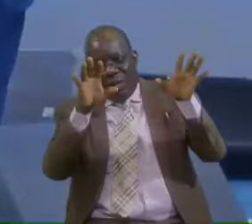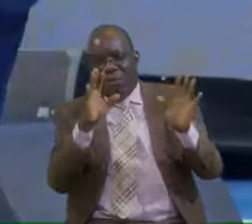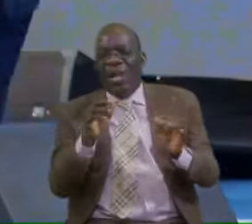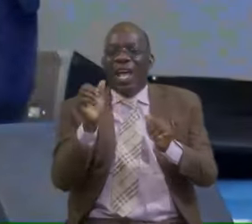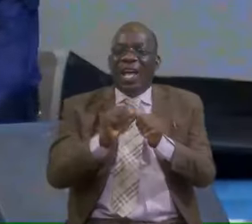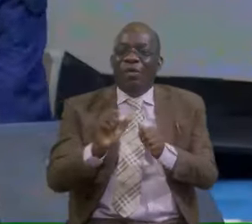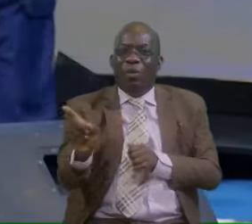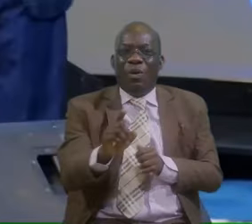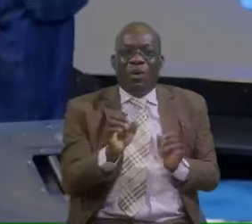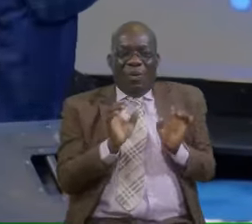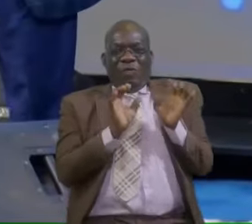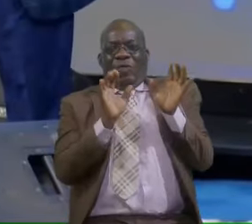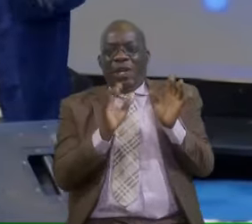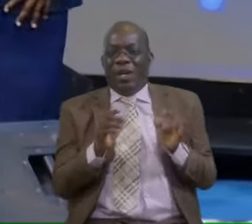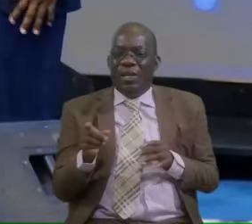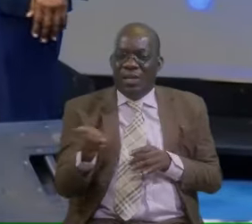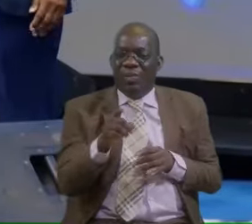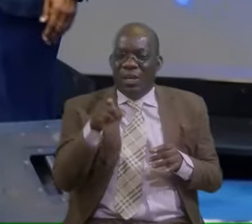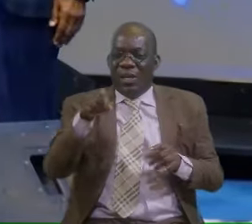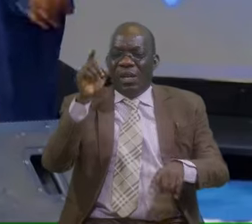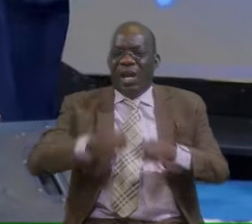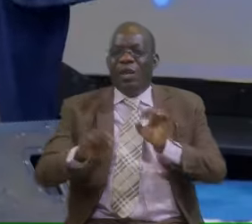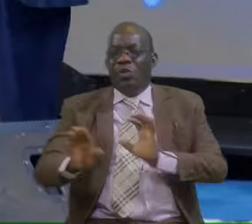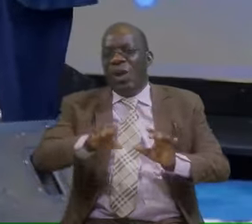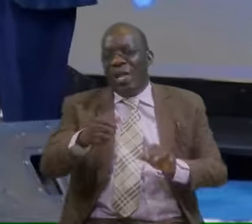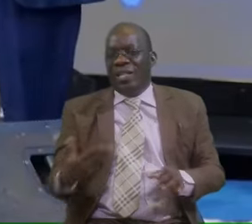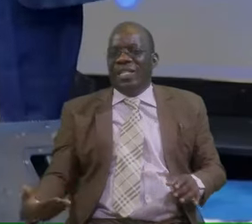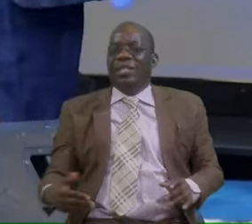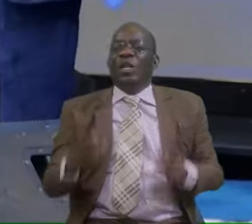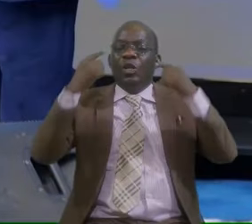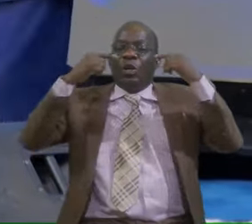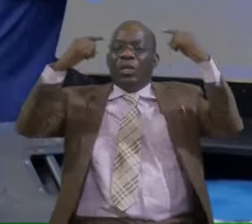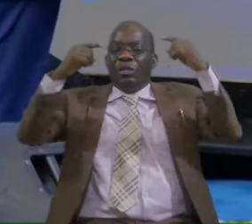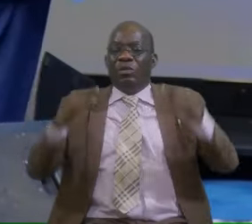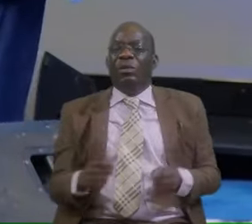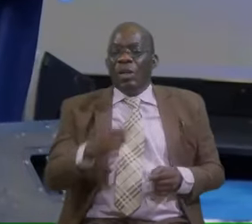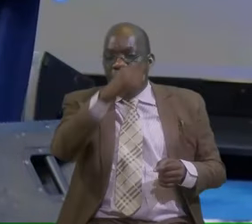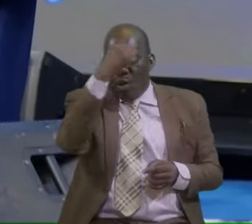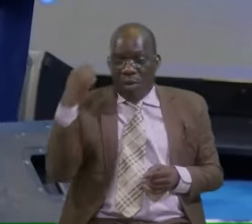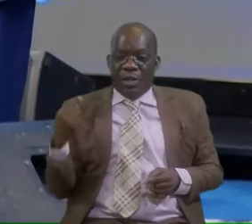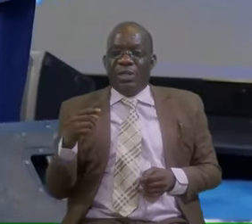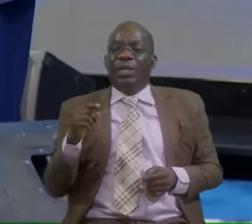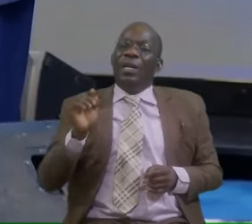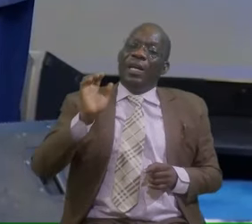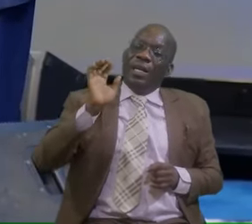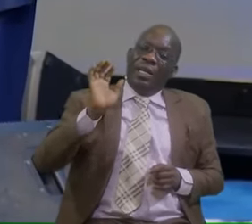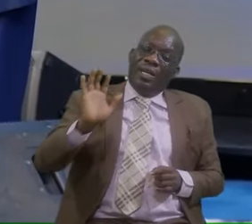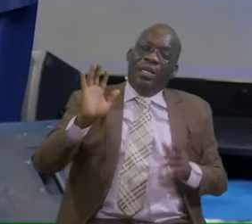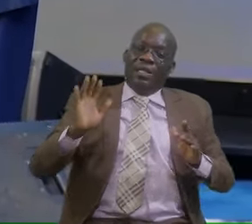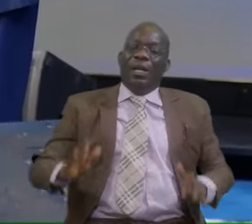cannot do anything substantial, anything successful, because his life is